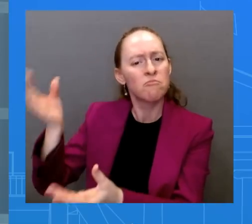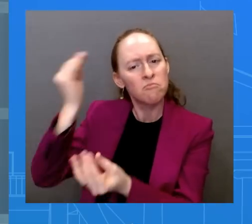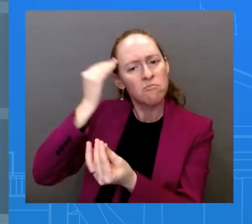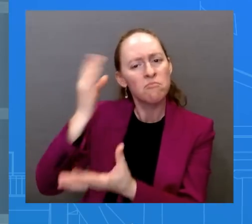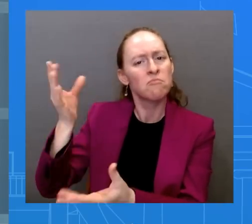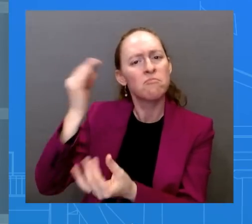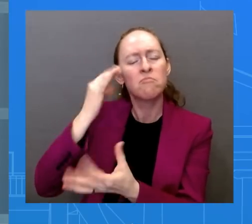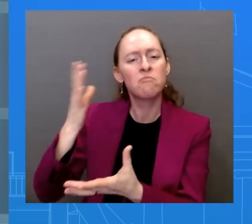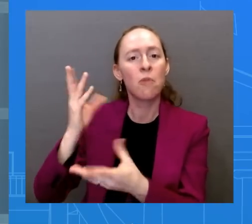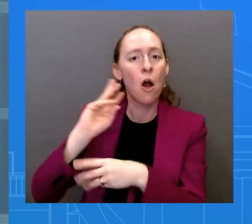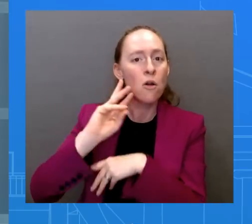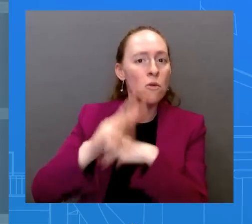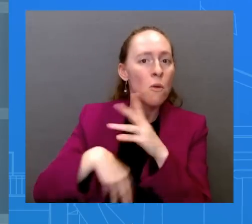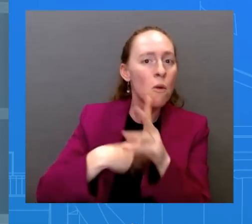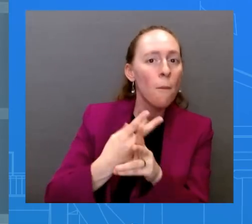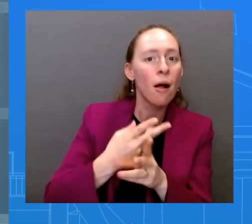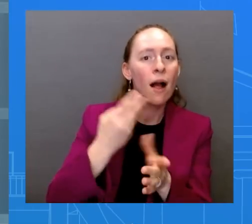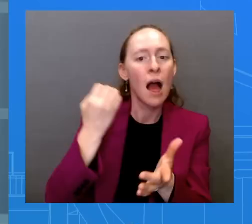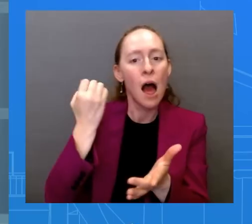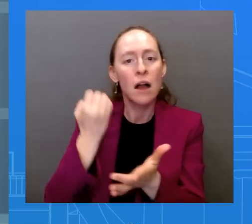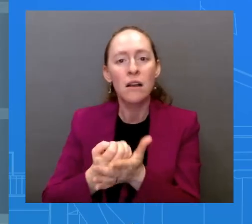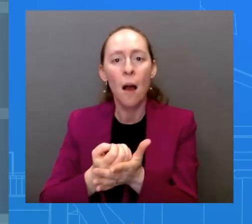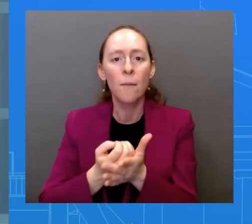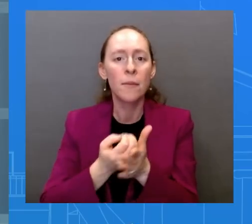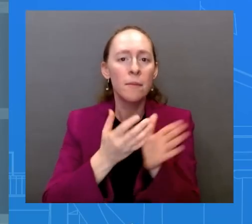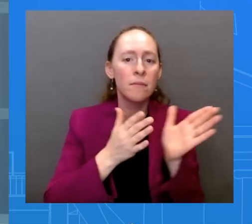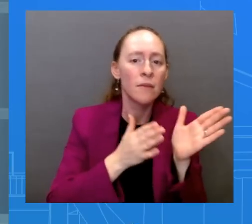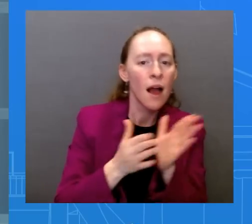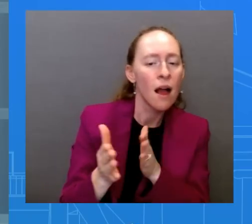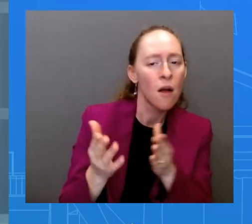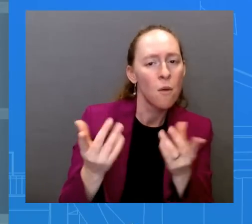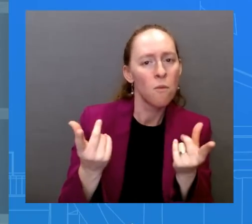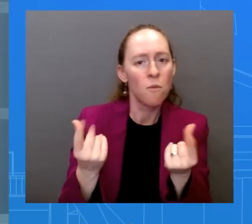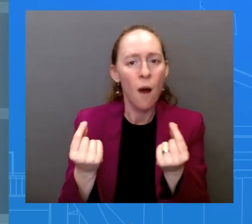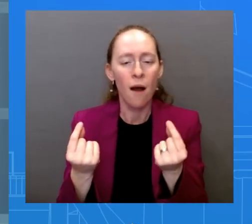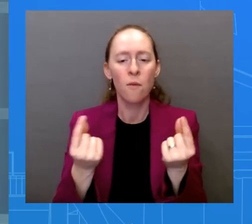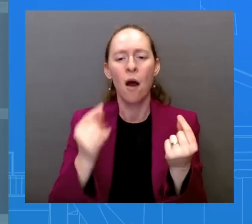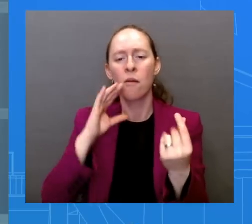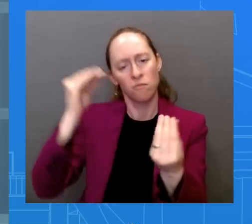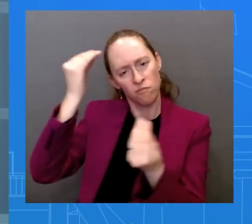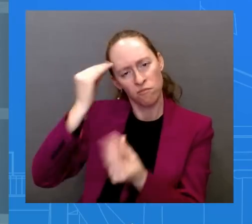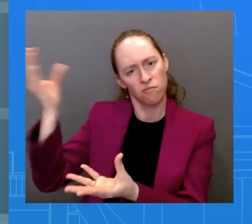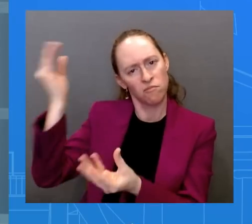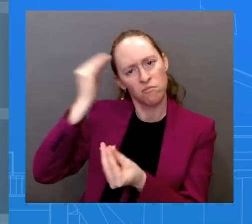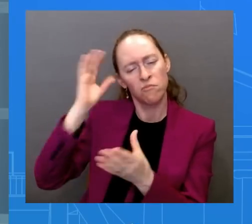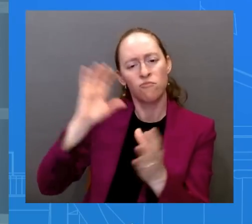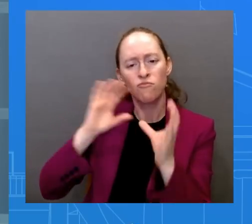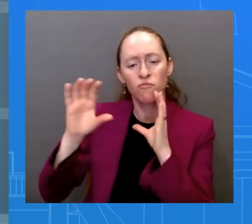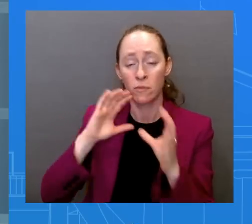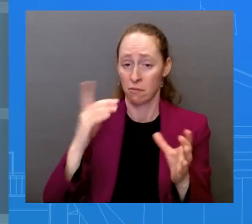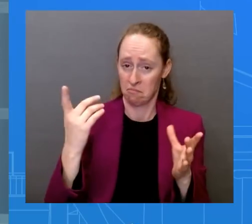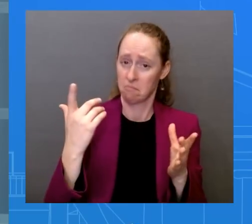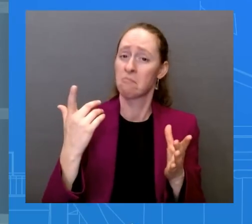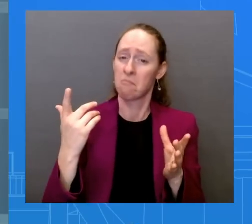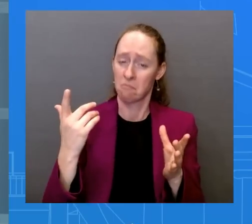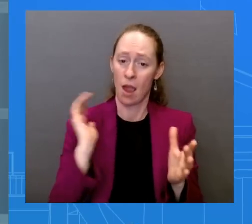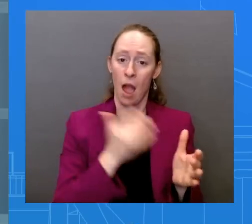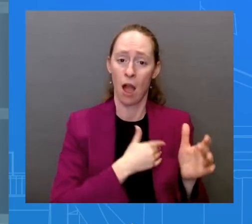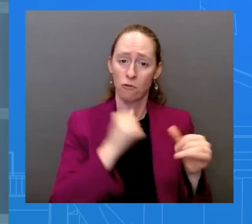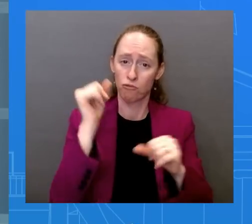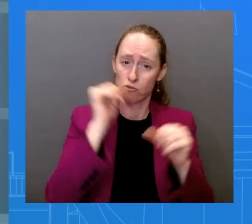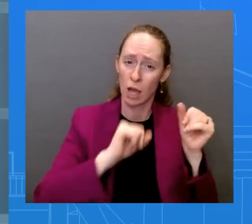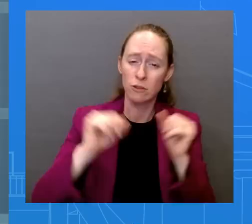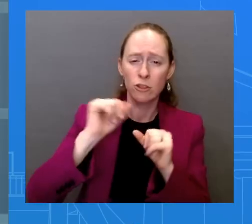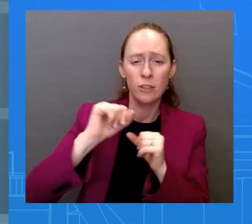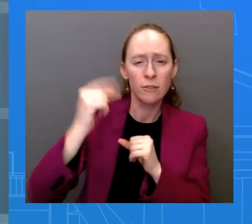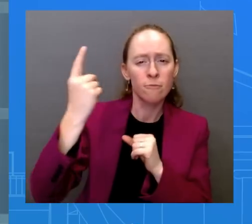Our economic team reported that because of our economic strategy, which is focused on long-term growth and investment, increased